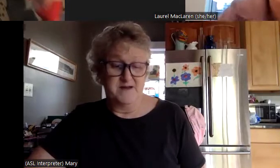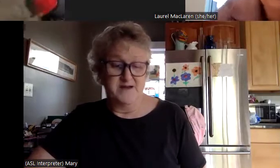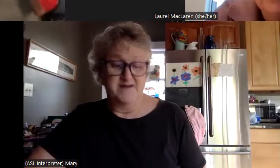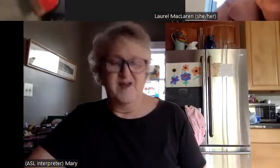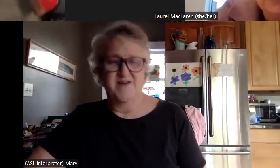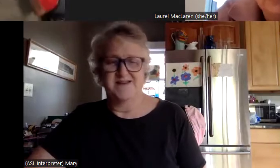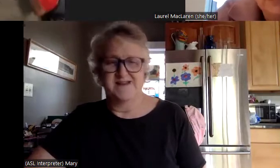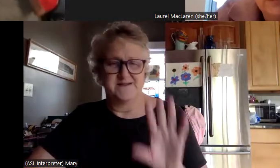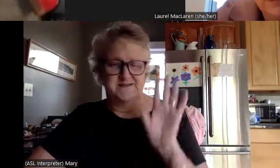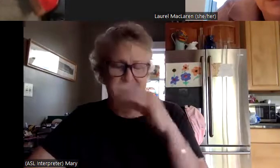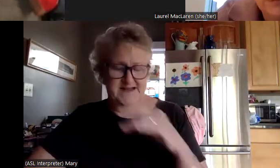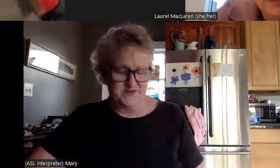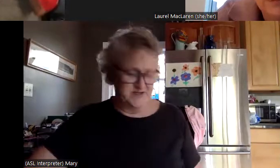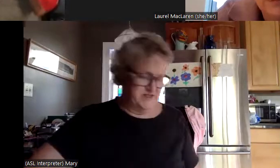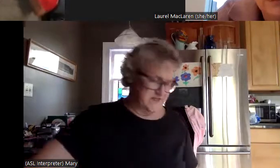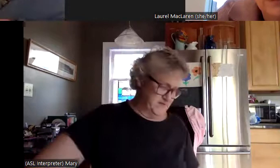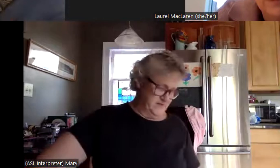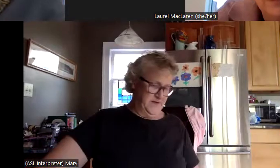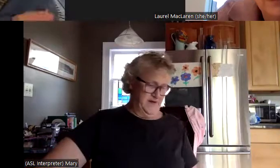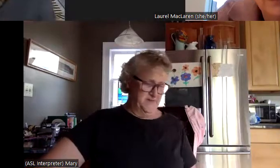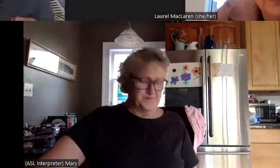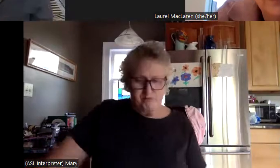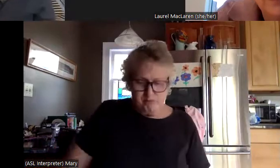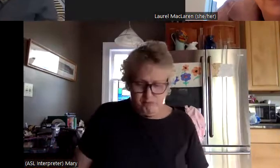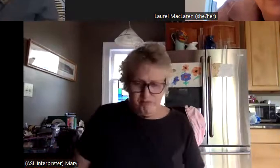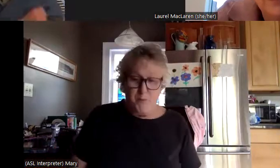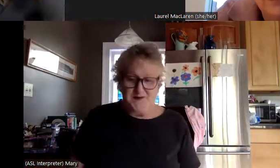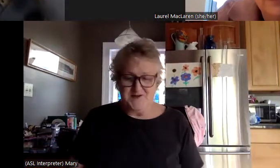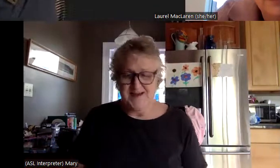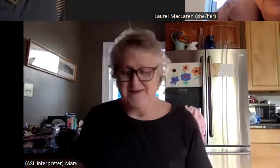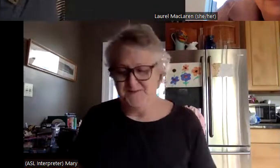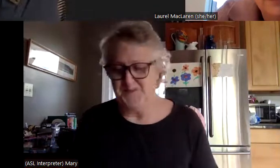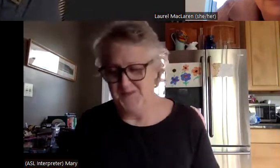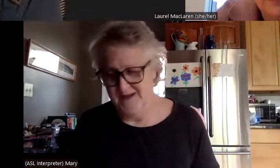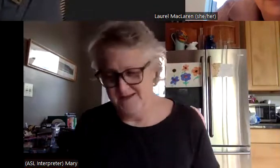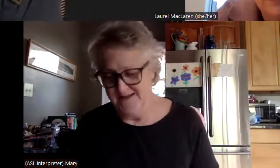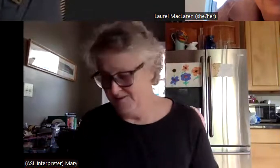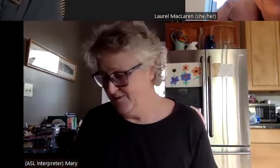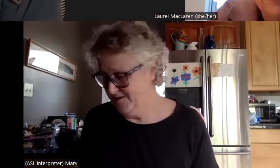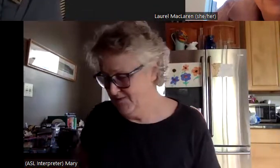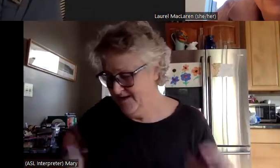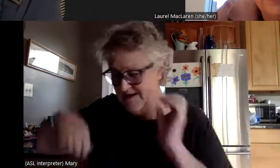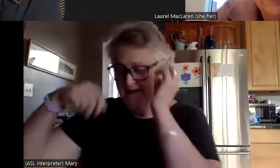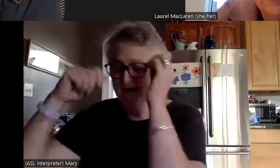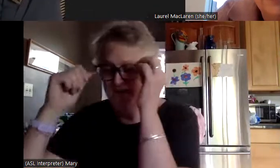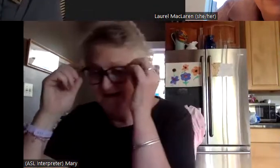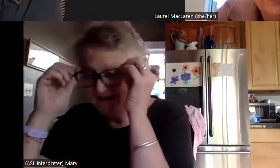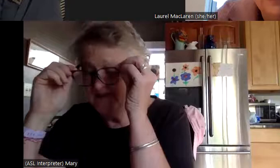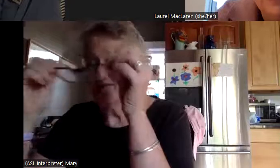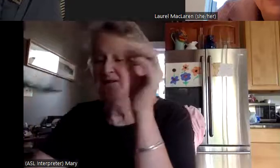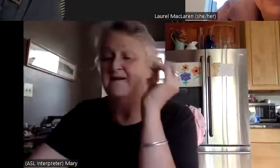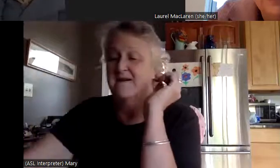but I already sent it to Astrid because she said she wasn't going to be here. And Kate, I sent it to this morning.